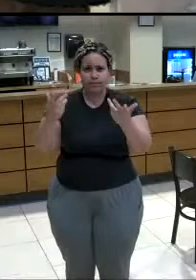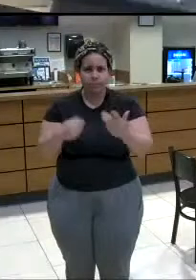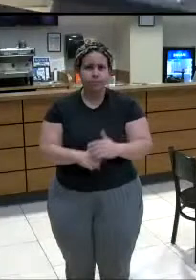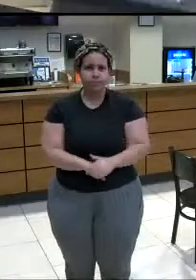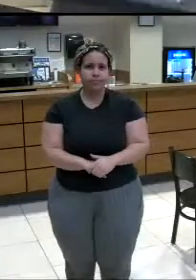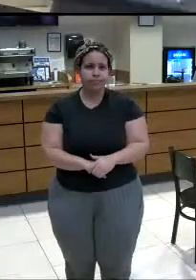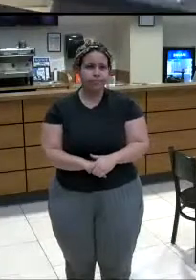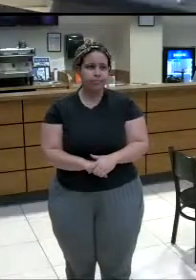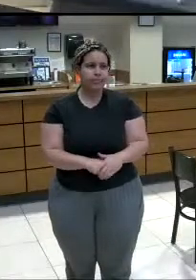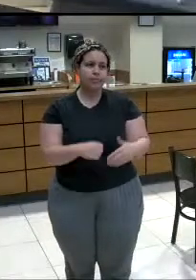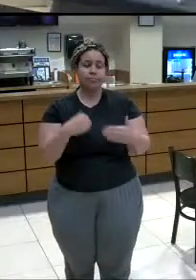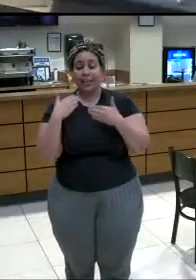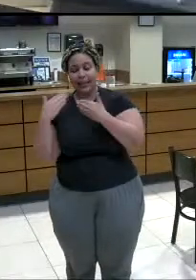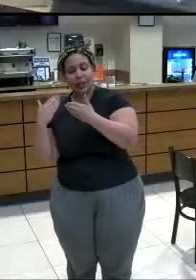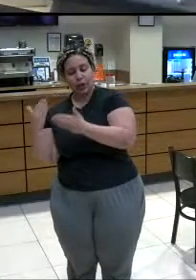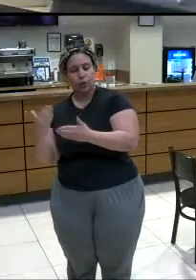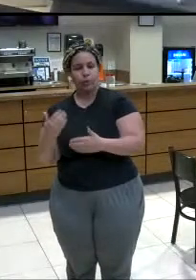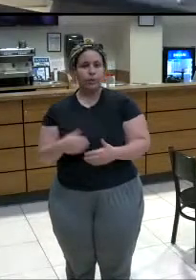Thank you. You're welcome.